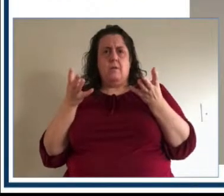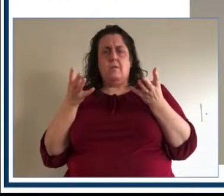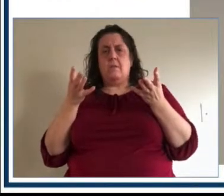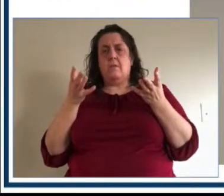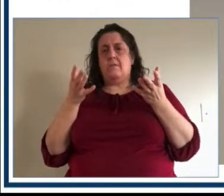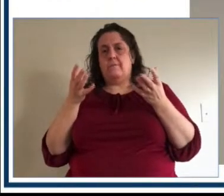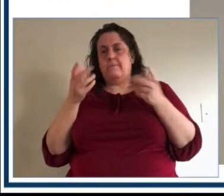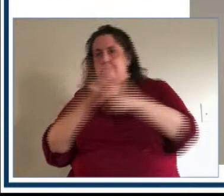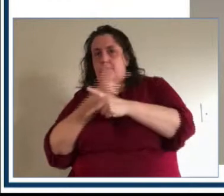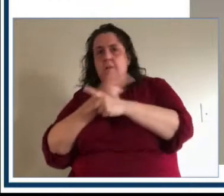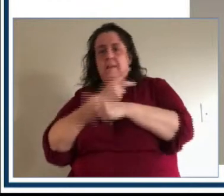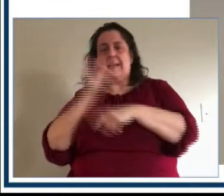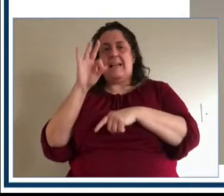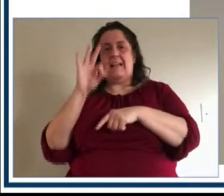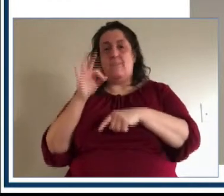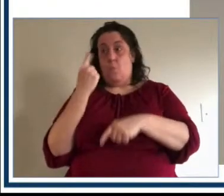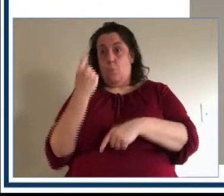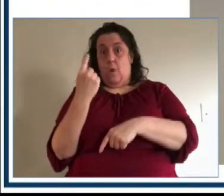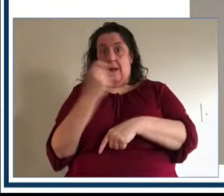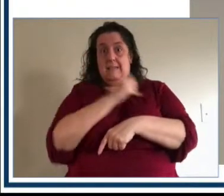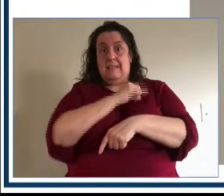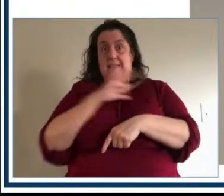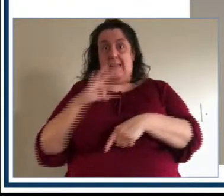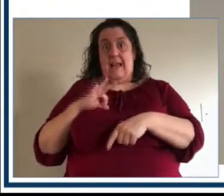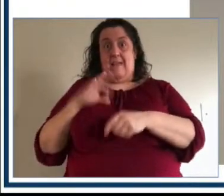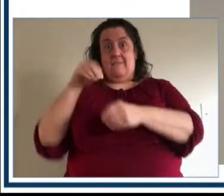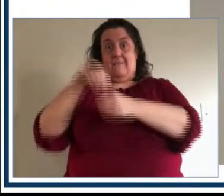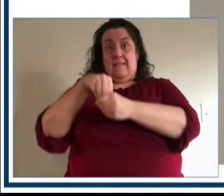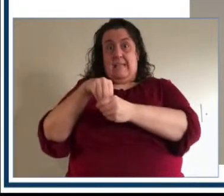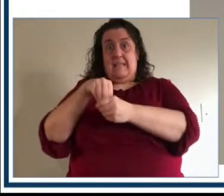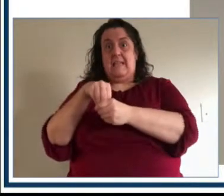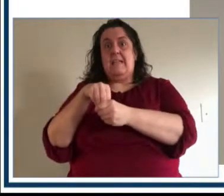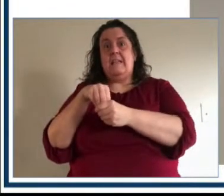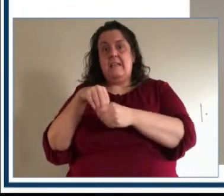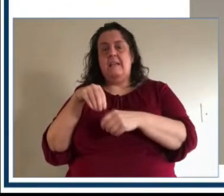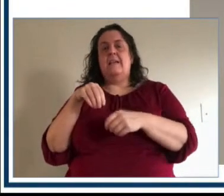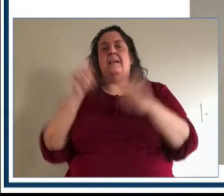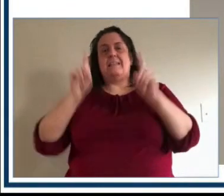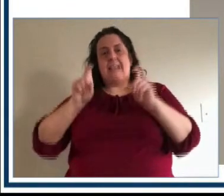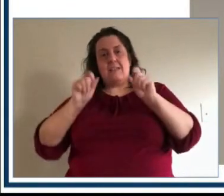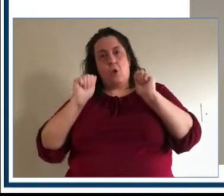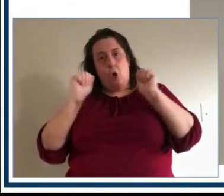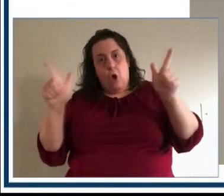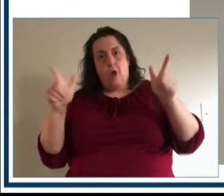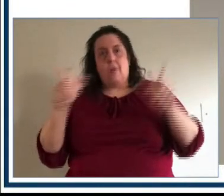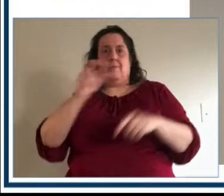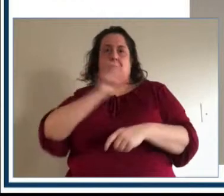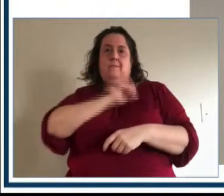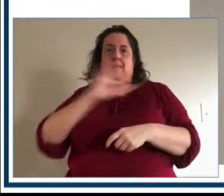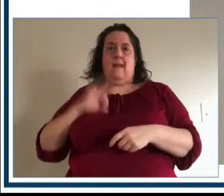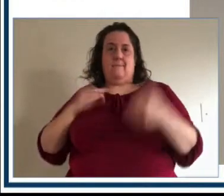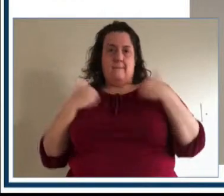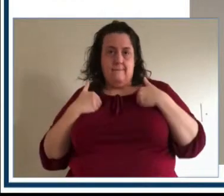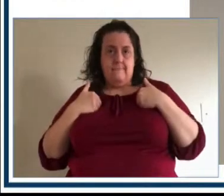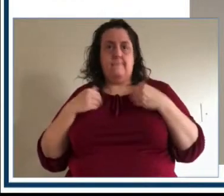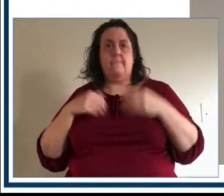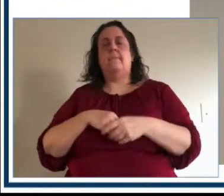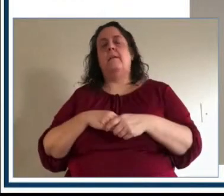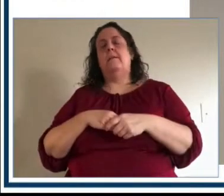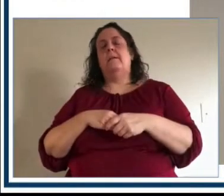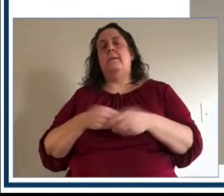even a single staff member who's identified as a case. We, testing all the staff, increasing